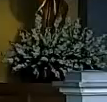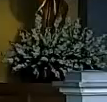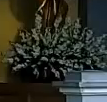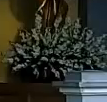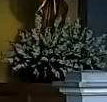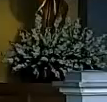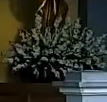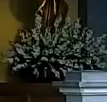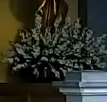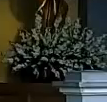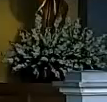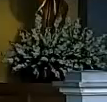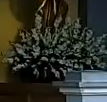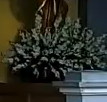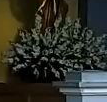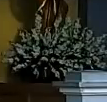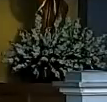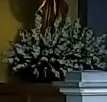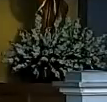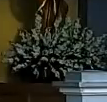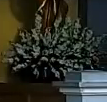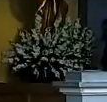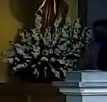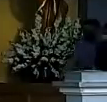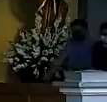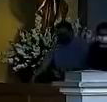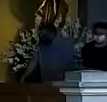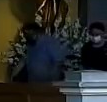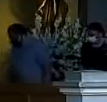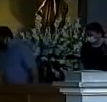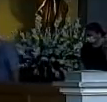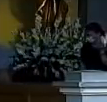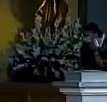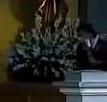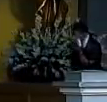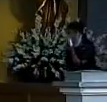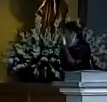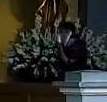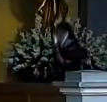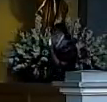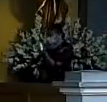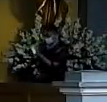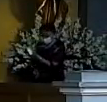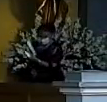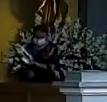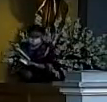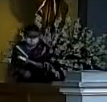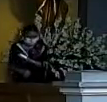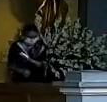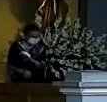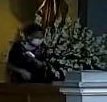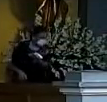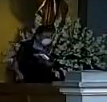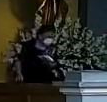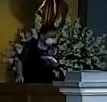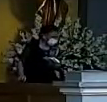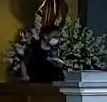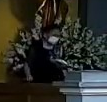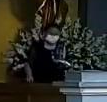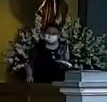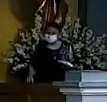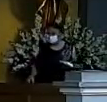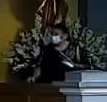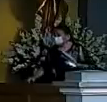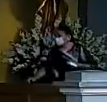Grant eternal rest to those who have died. Give us the grace in this trying time to work for the good